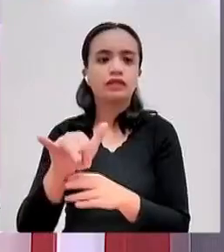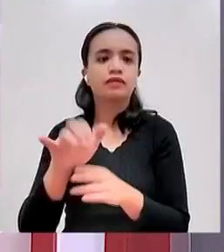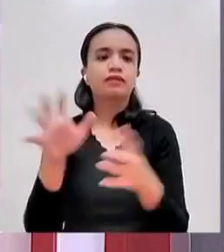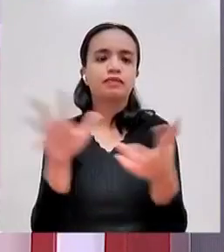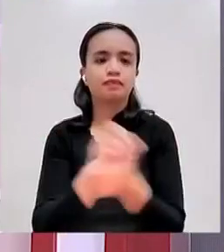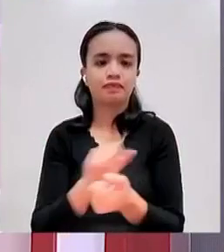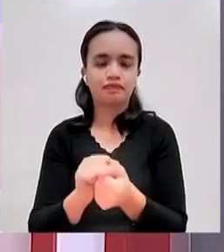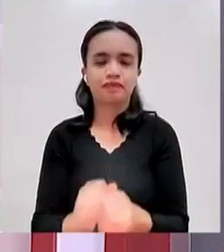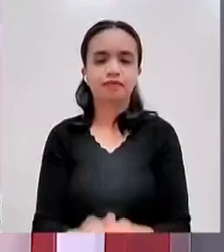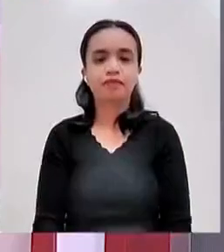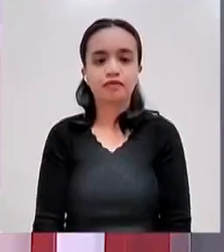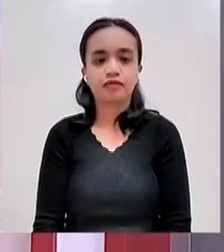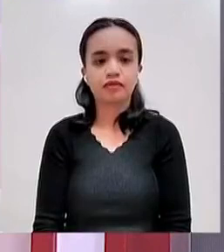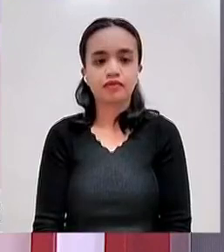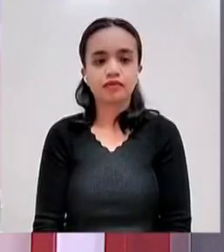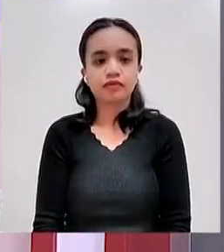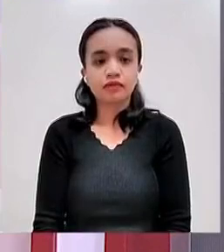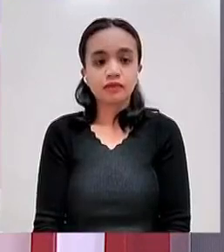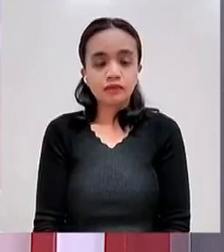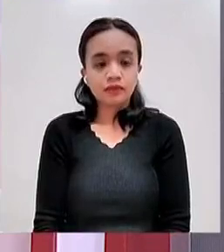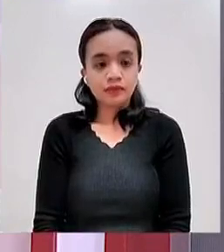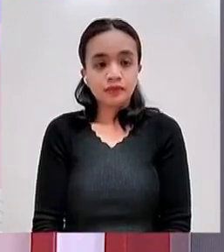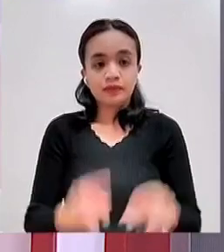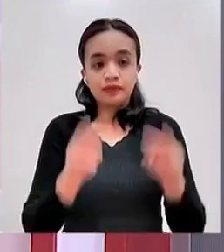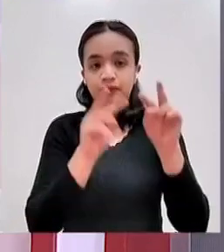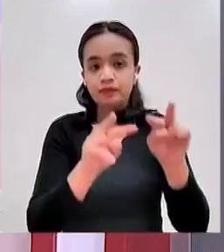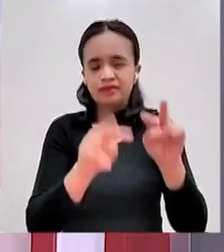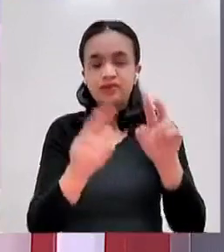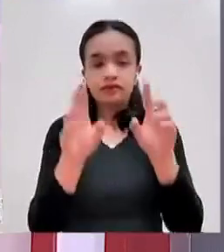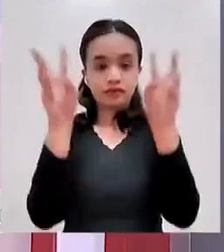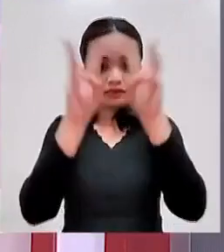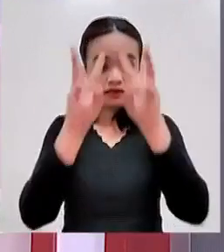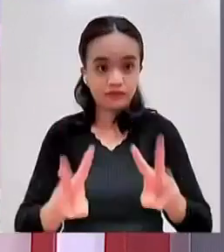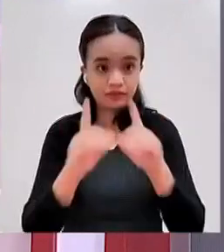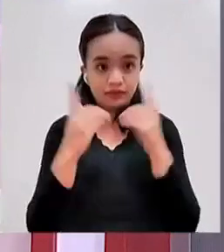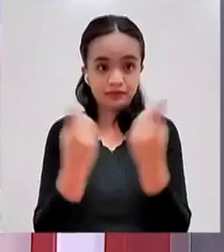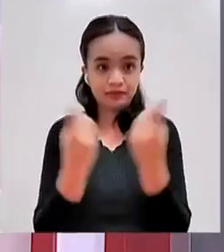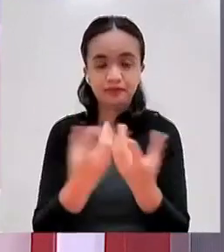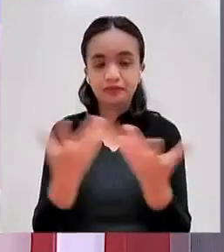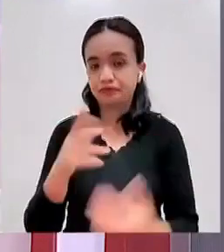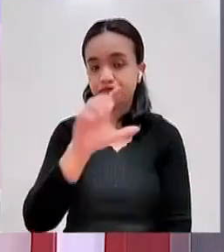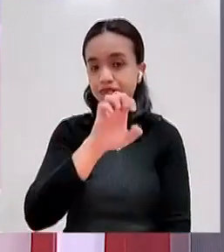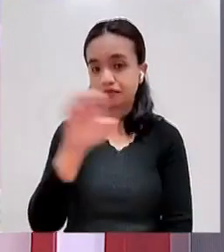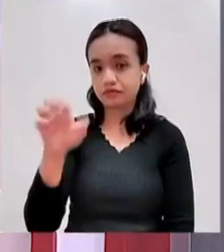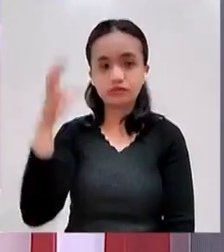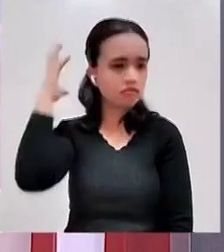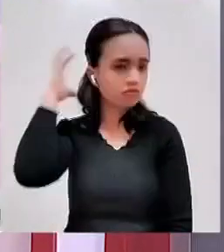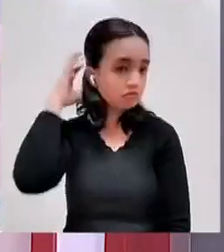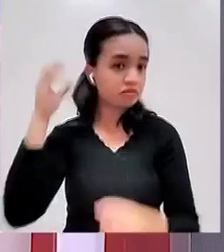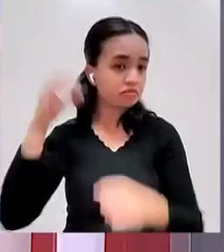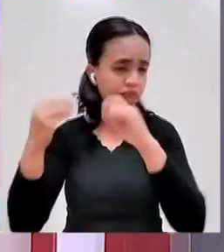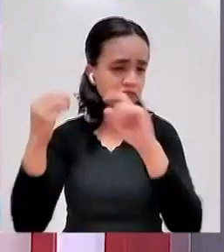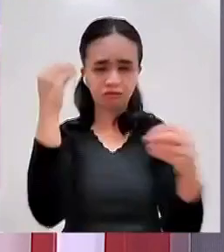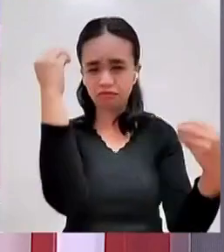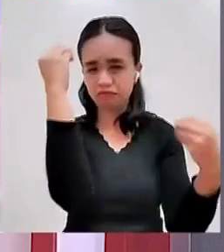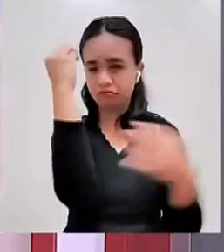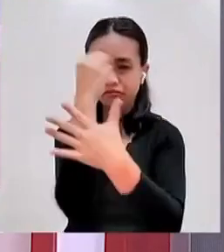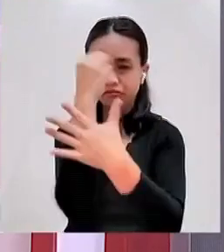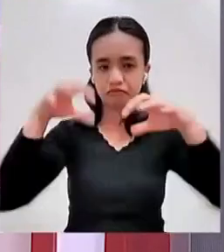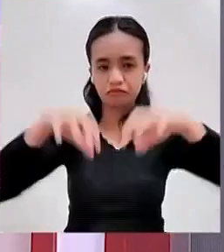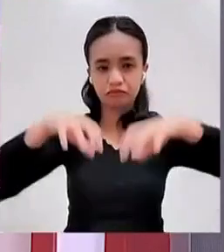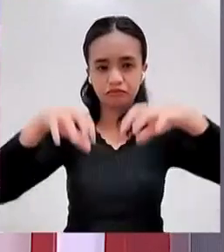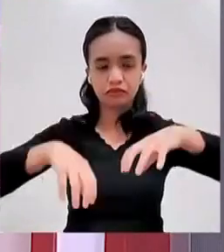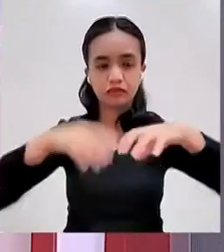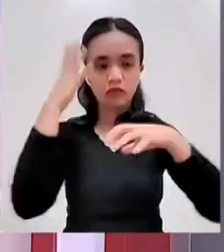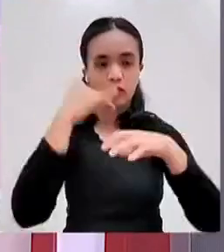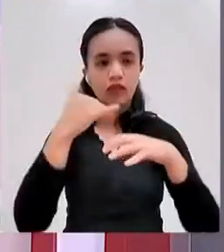The State Weather Bureau is monitoring a low-pressure area east of Mindanao. Will this bring rains to any part of the country as the traditional dawn